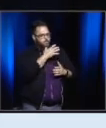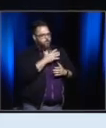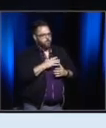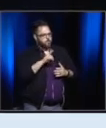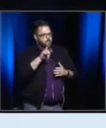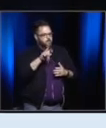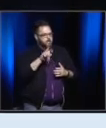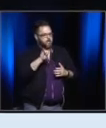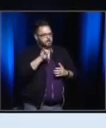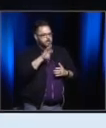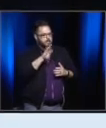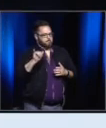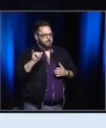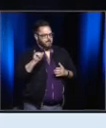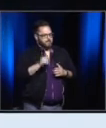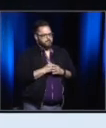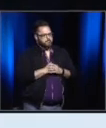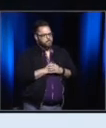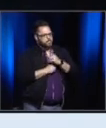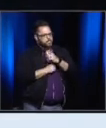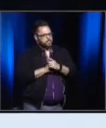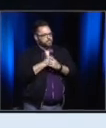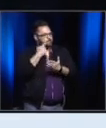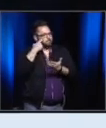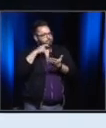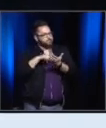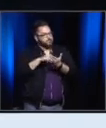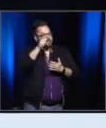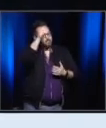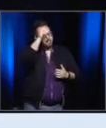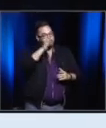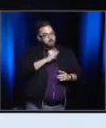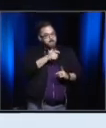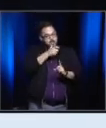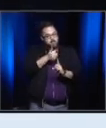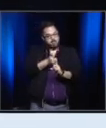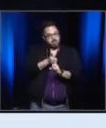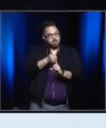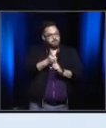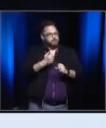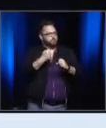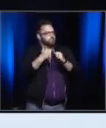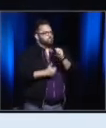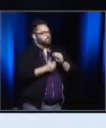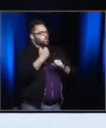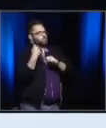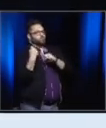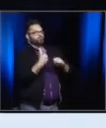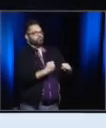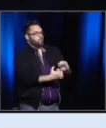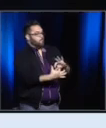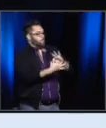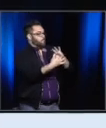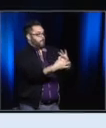Crutzen's lab, found that males that had the strongest bonds and the most homogeneous bonds had enjoyed